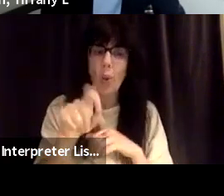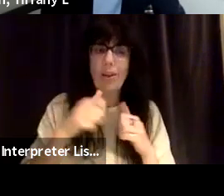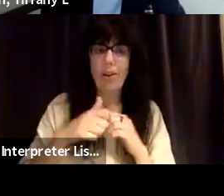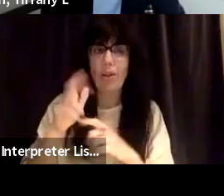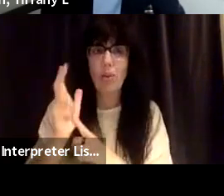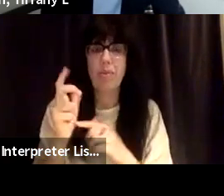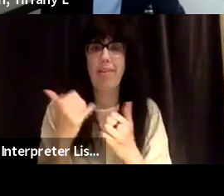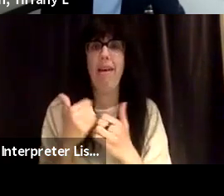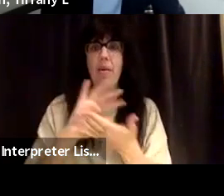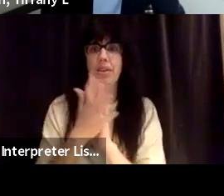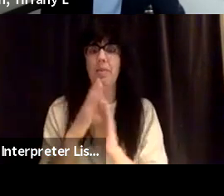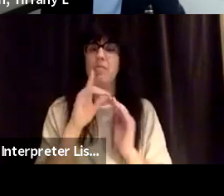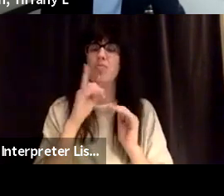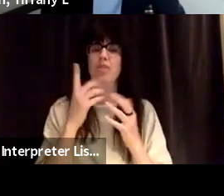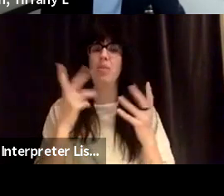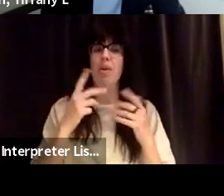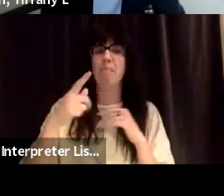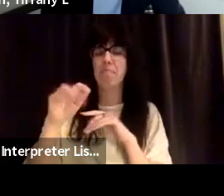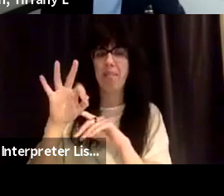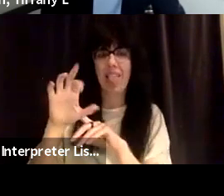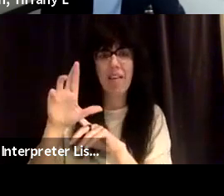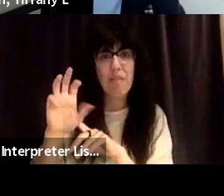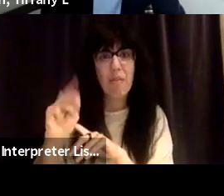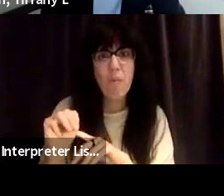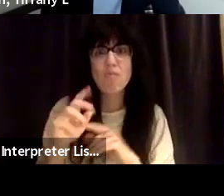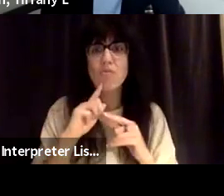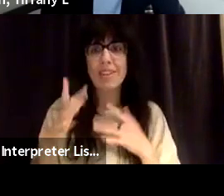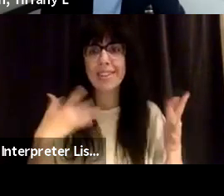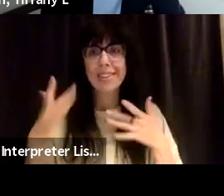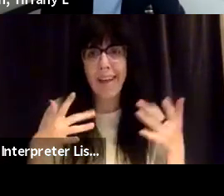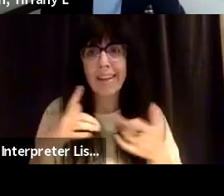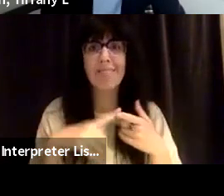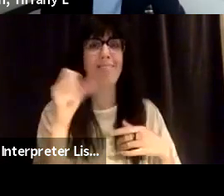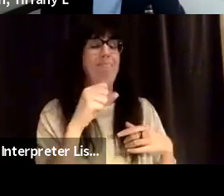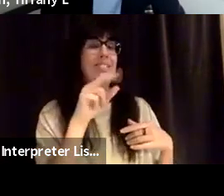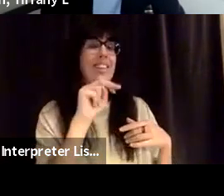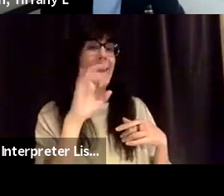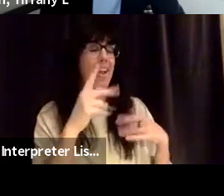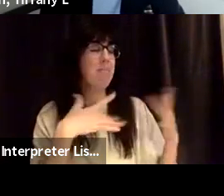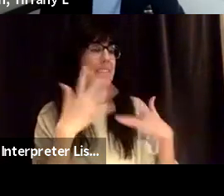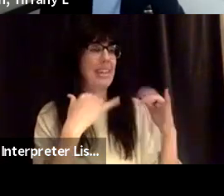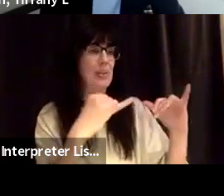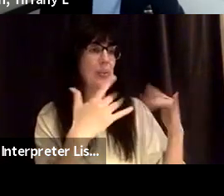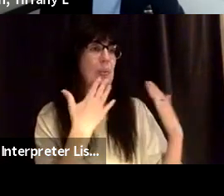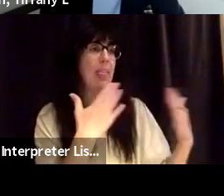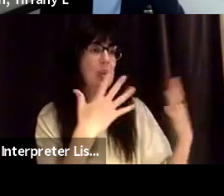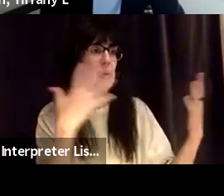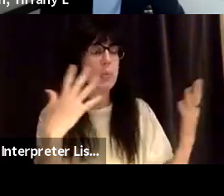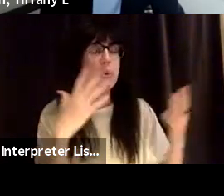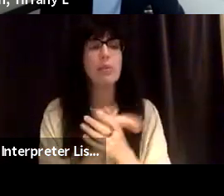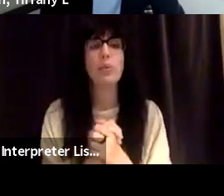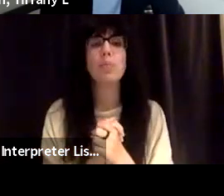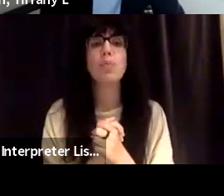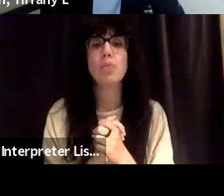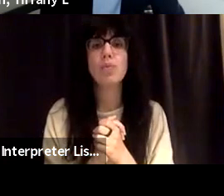a platform, Nick. It's exciting. Thank you so much. I'm excited about it too. Okay, now